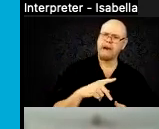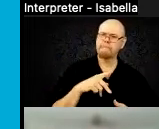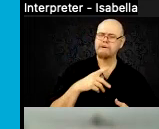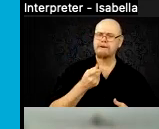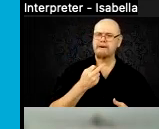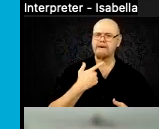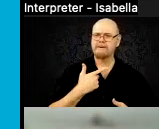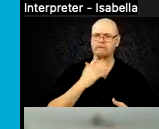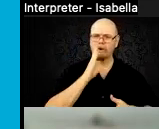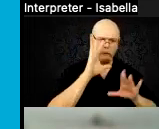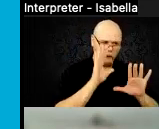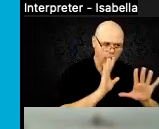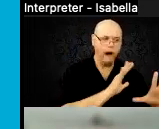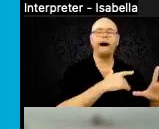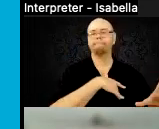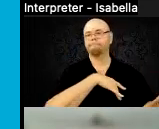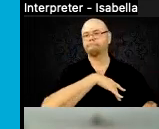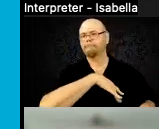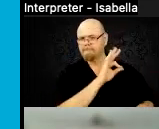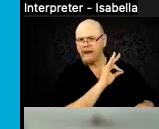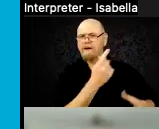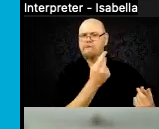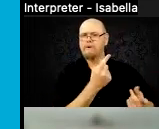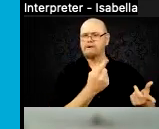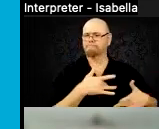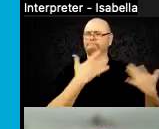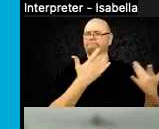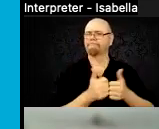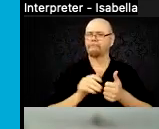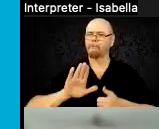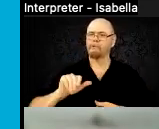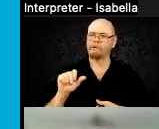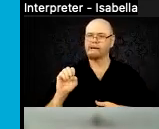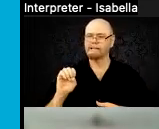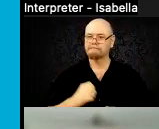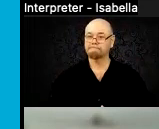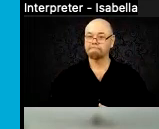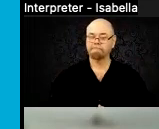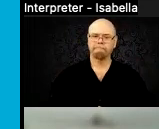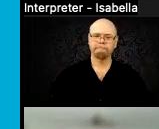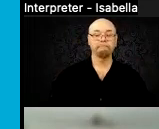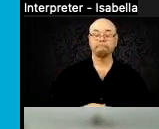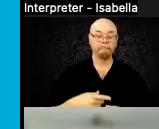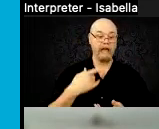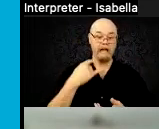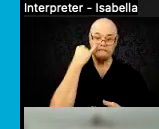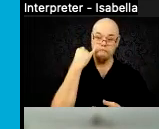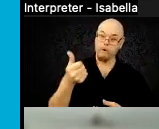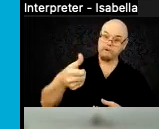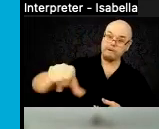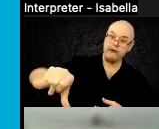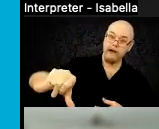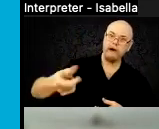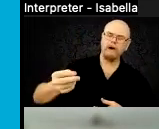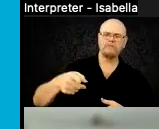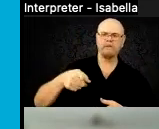about the eligibility determination and what might be going on with your case. You also have a right to appeal a denial of eligibility. So if